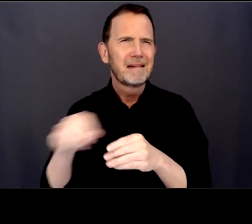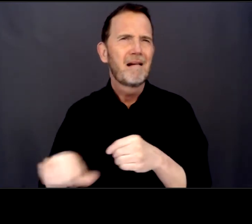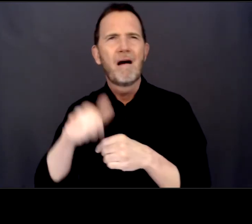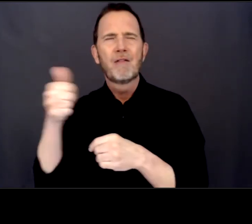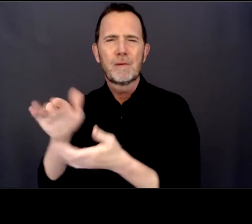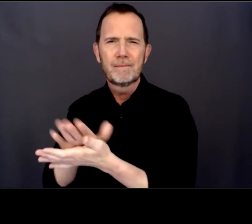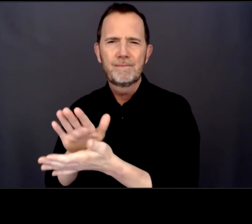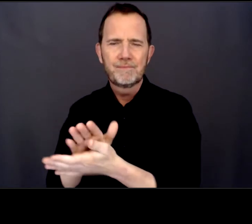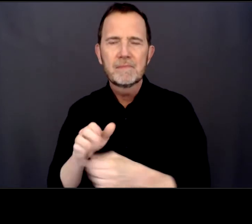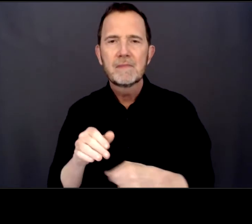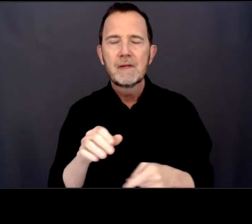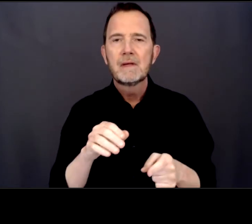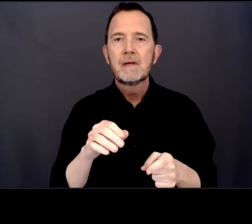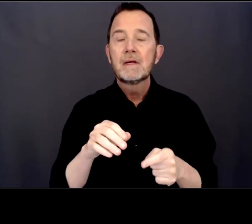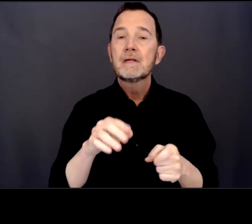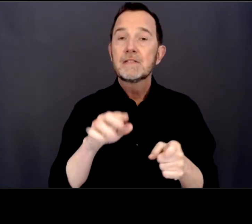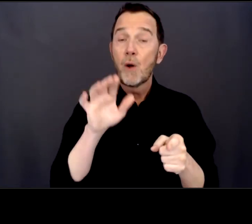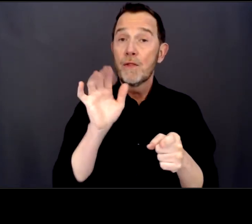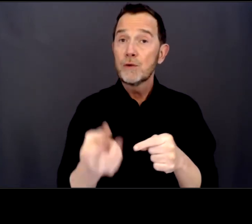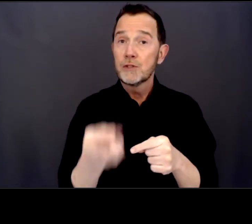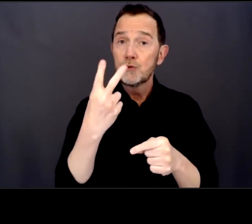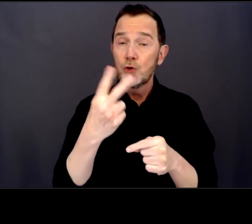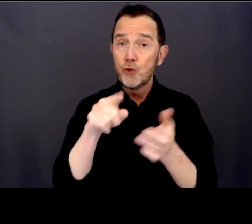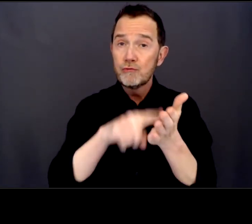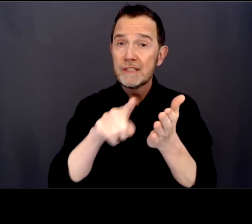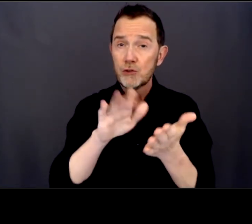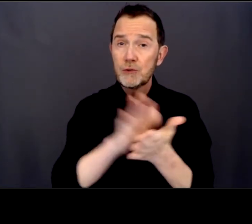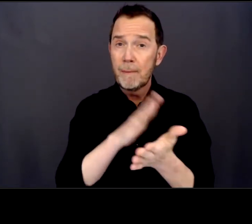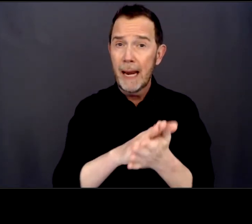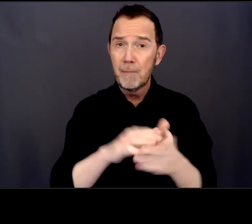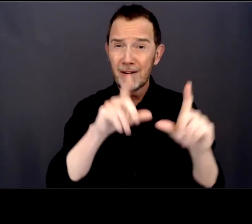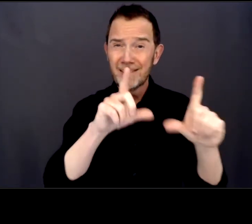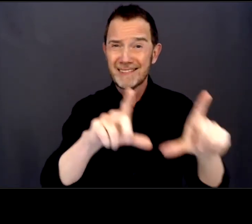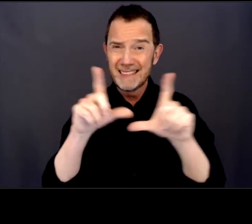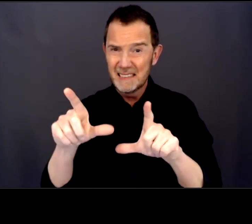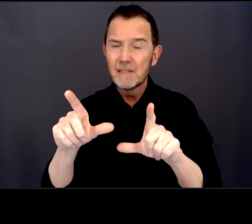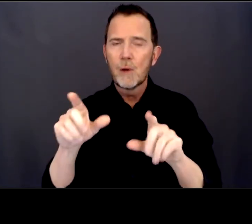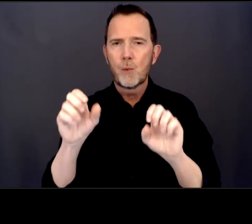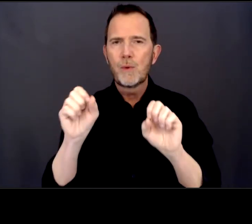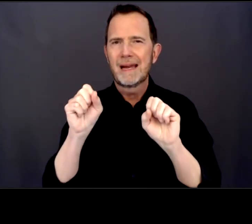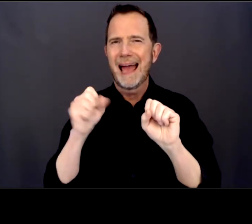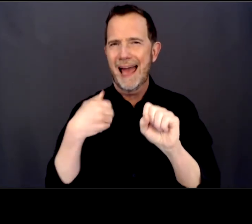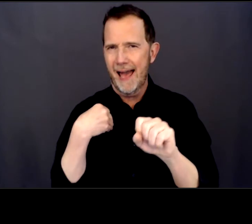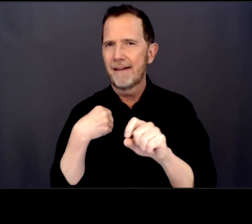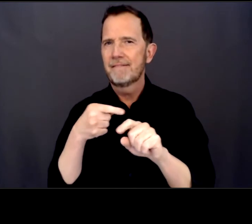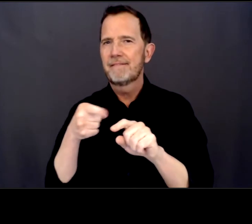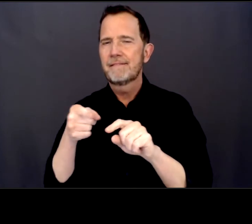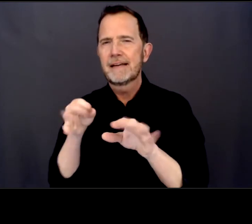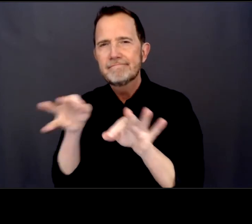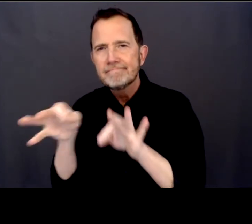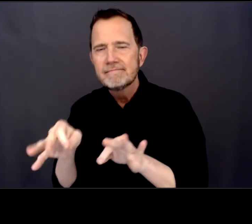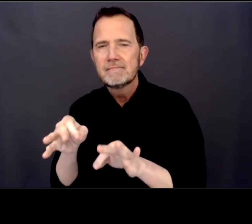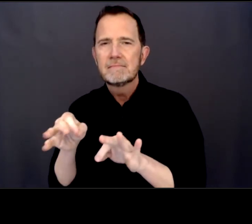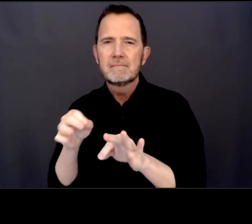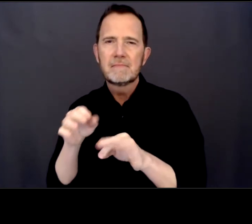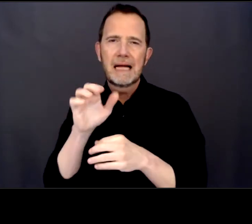research briefs, and we also have accessible version for the slides that we will share at the end of the webinar.